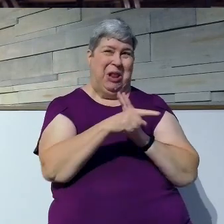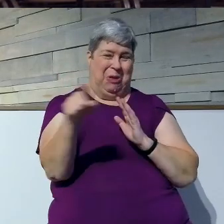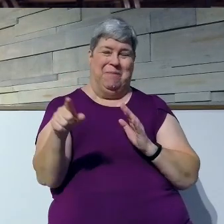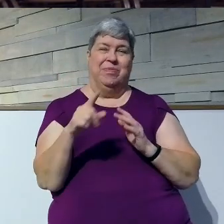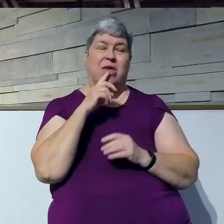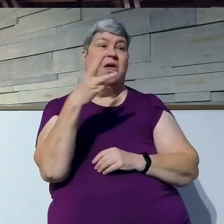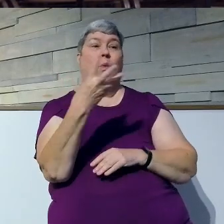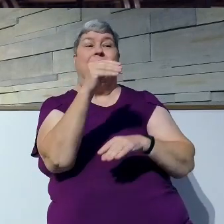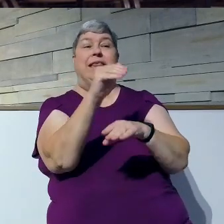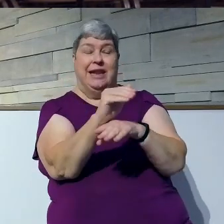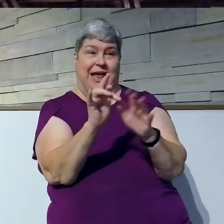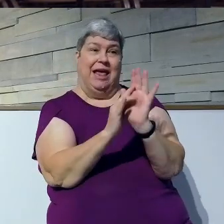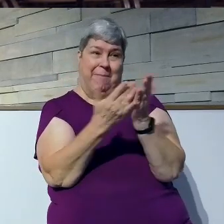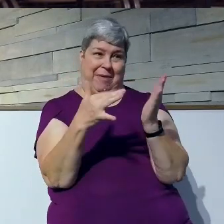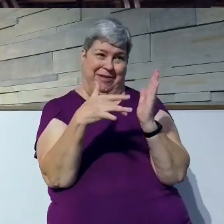is Wednesday night Bible study.